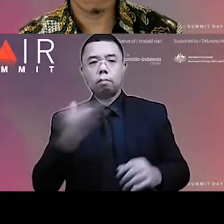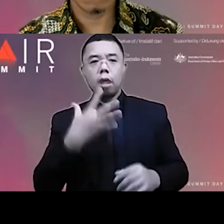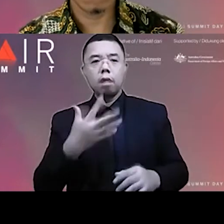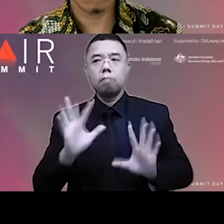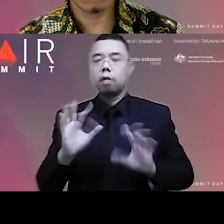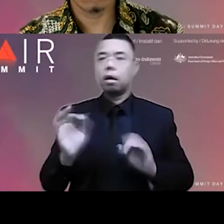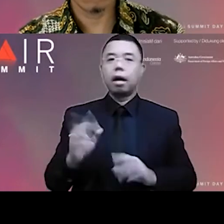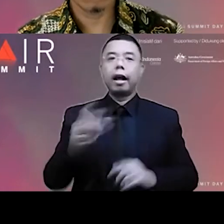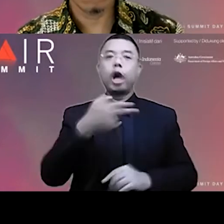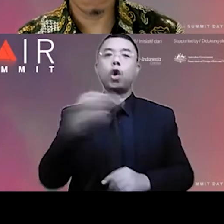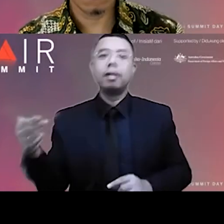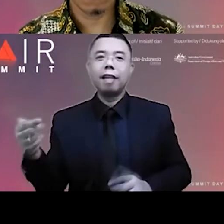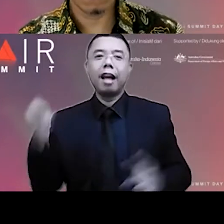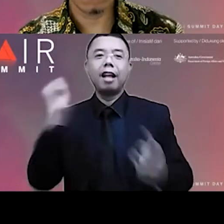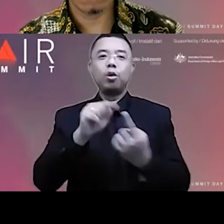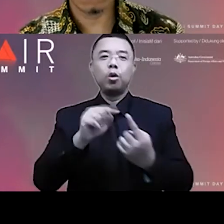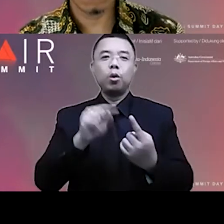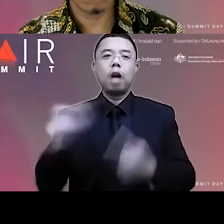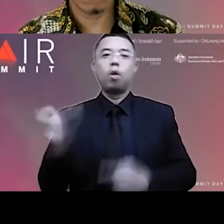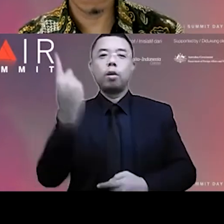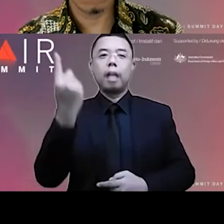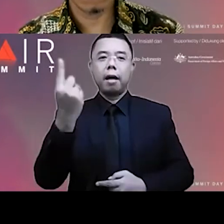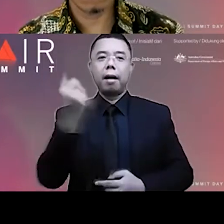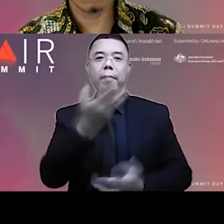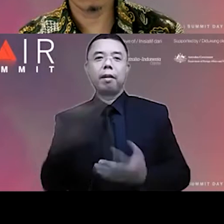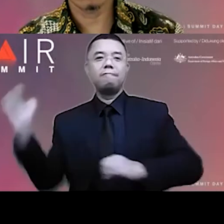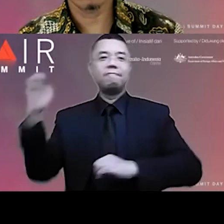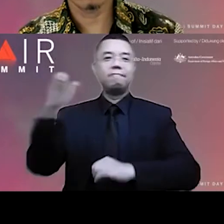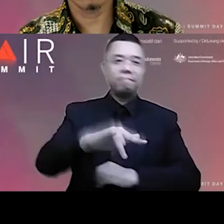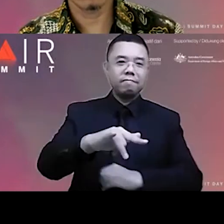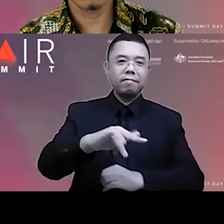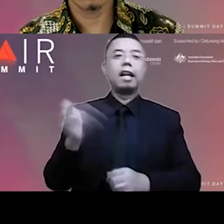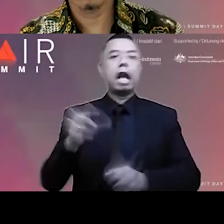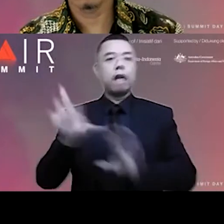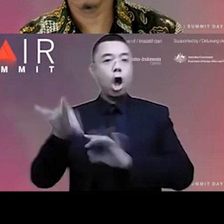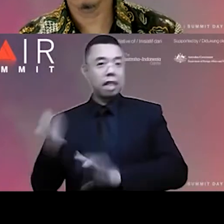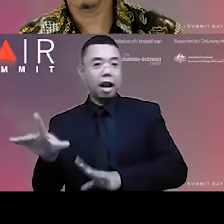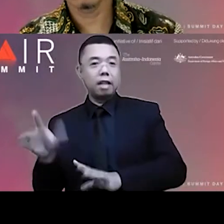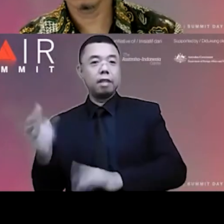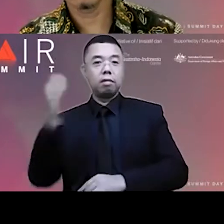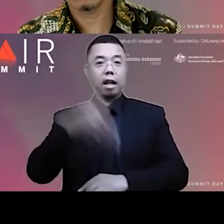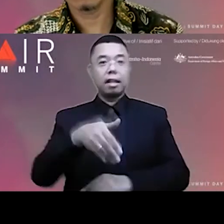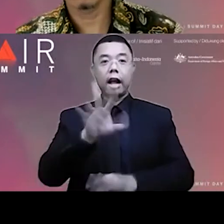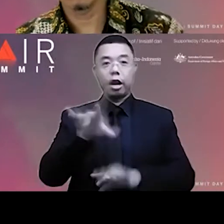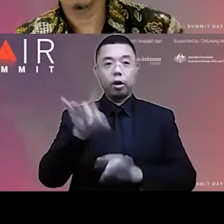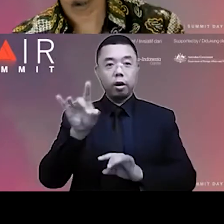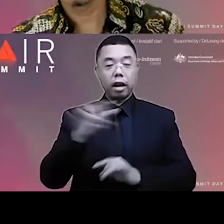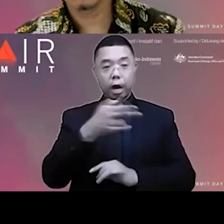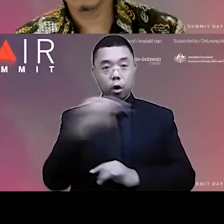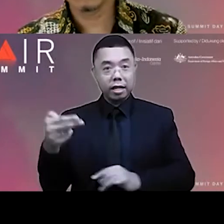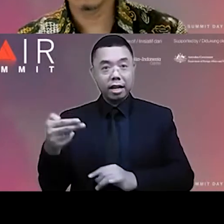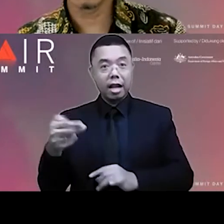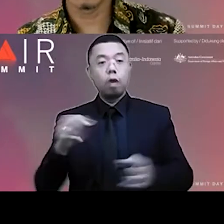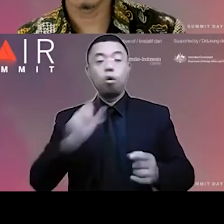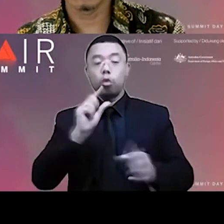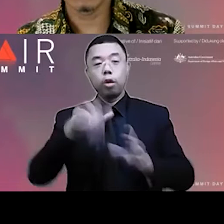destination for Australians to visit in terms of foreign travel, because we are so close and Indonesia is so